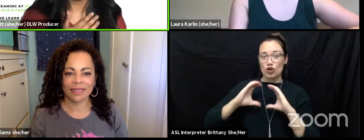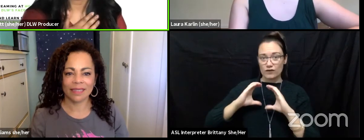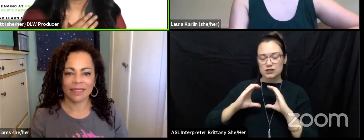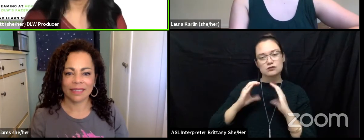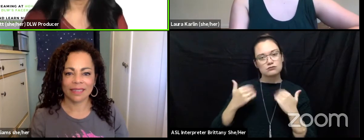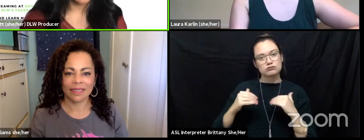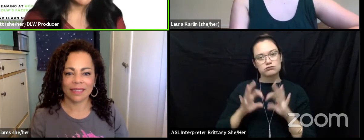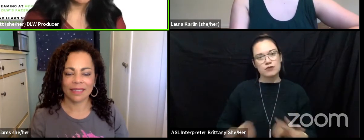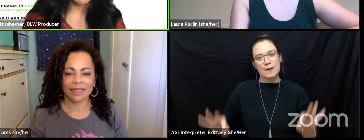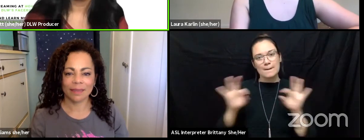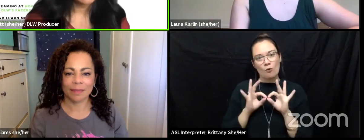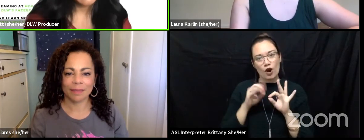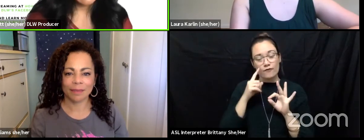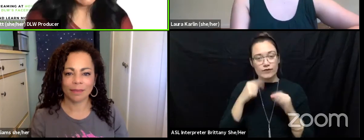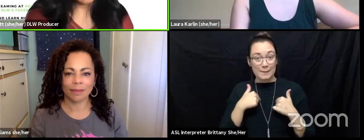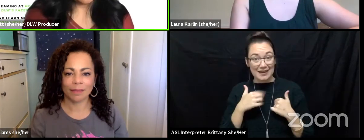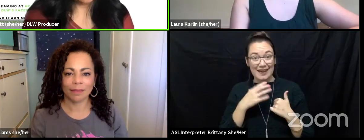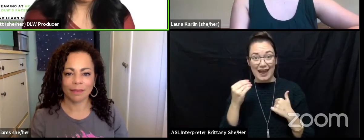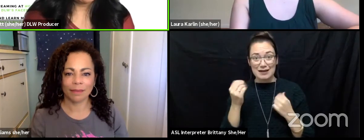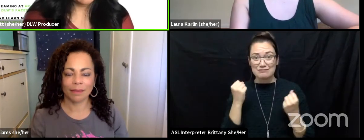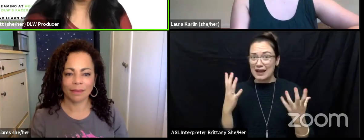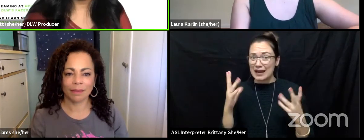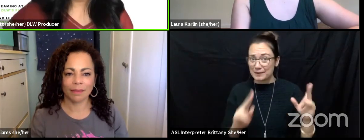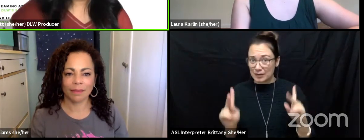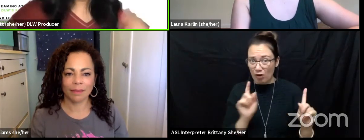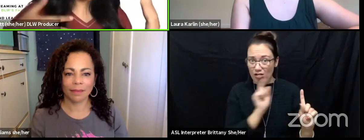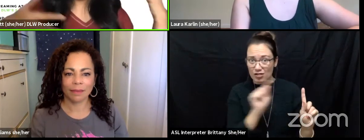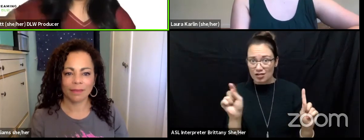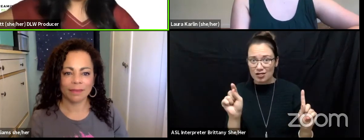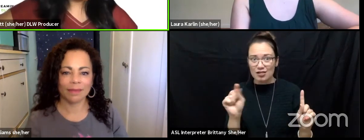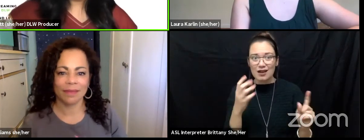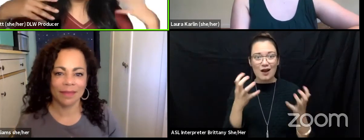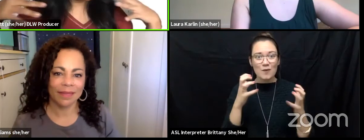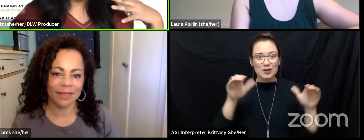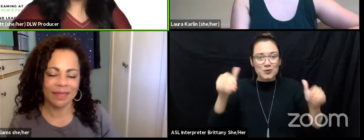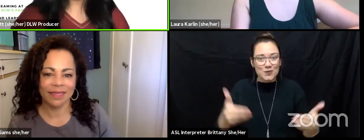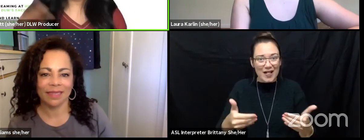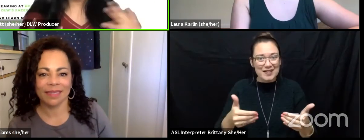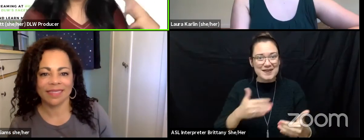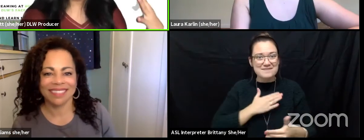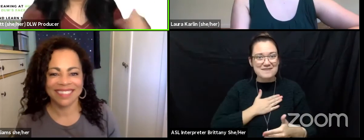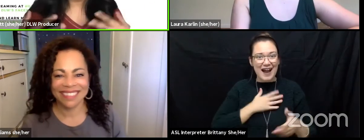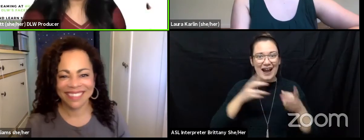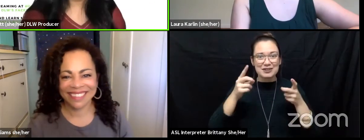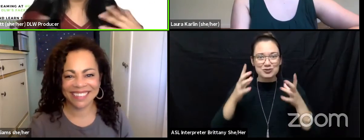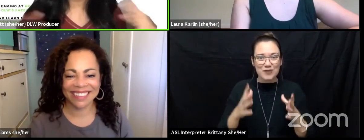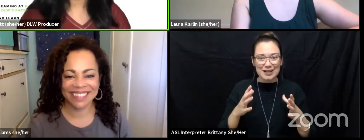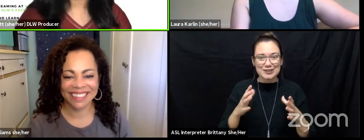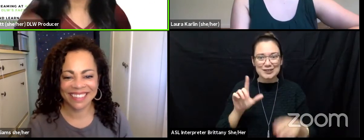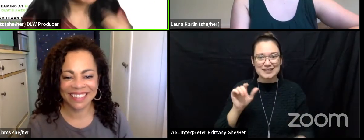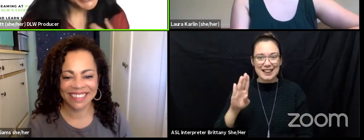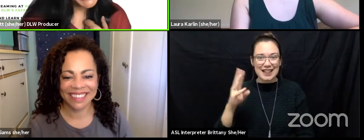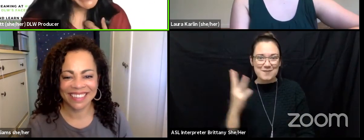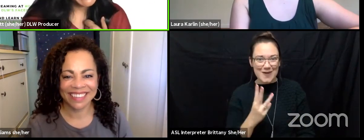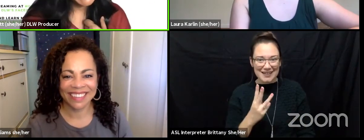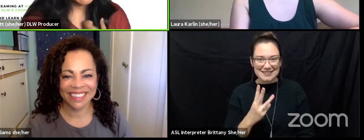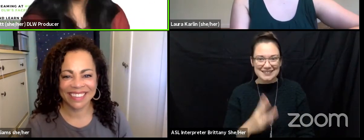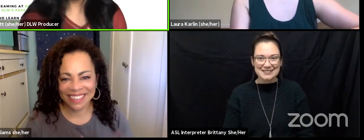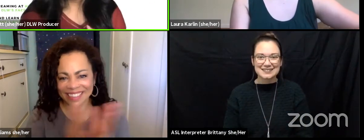to me and to a lot of people, I want to welcome back my fellow Directors Lab West Connects